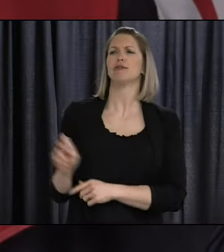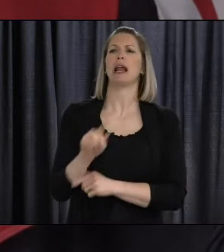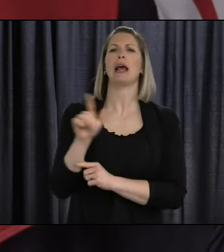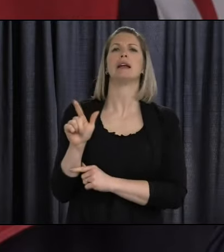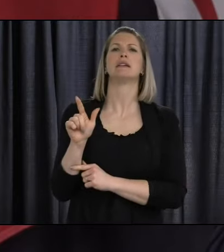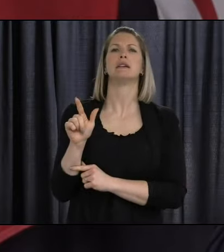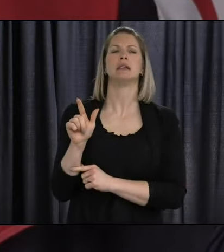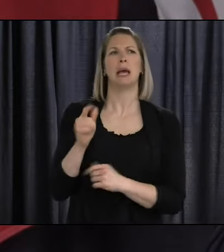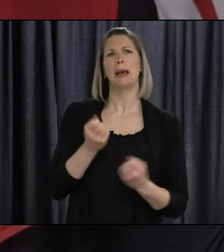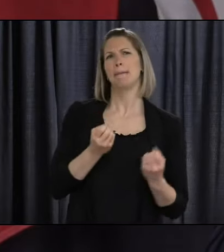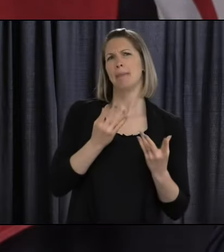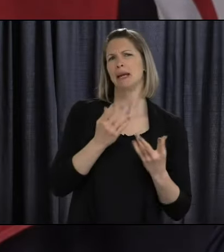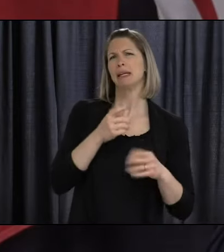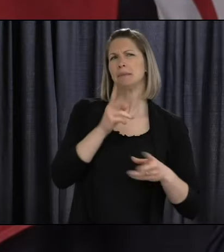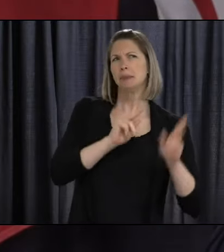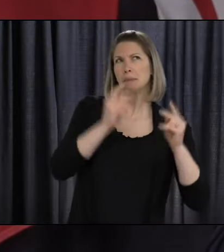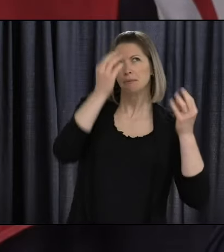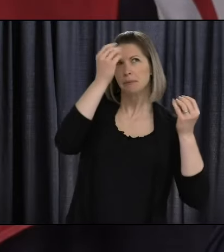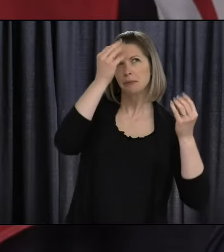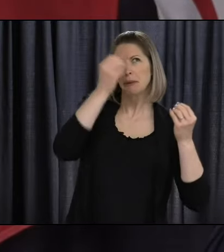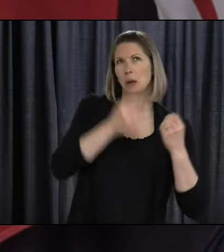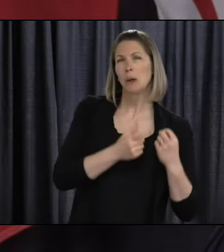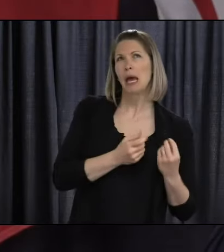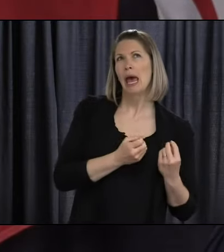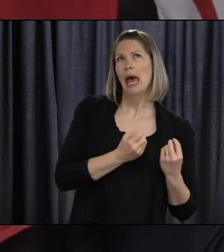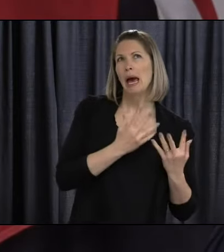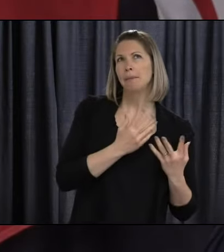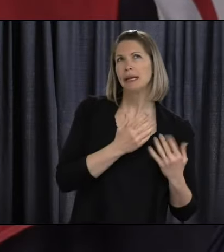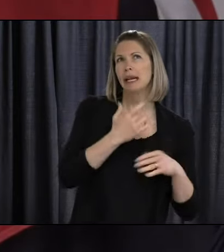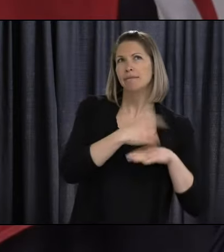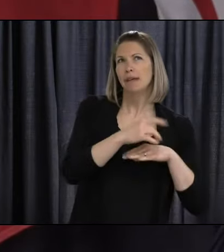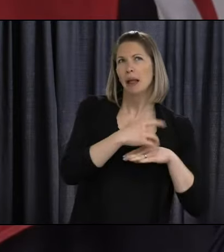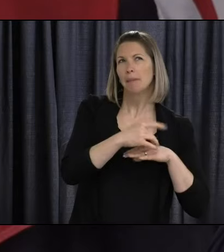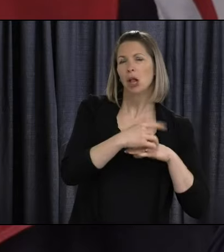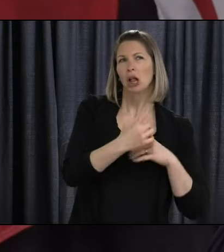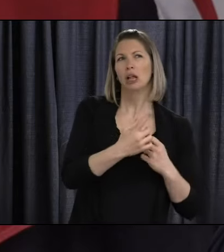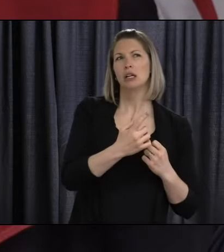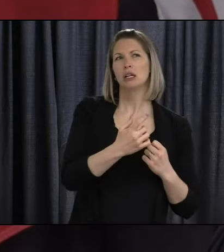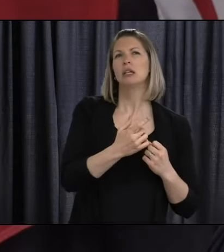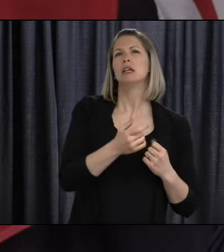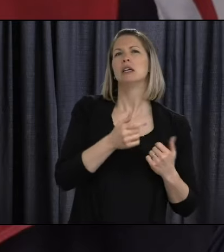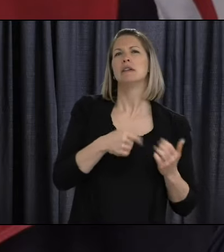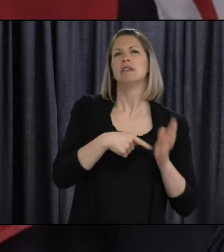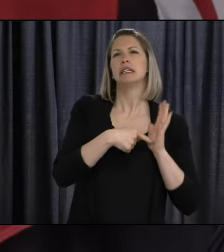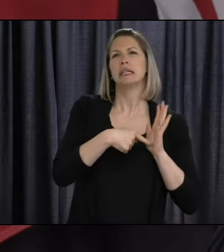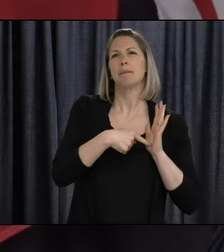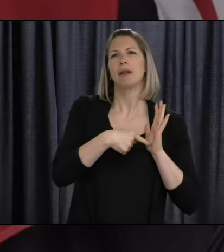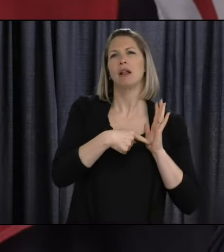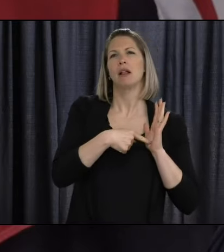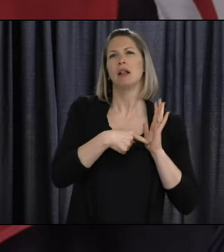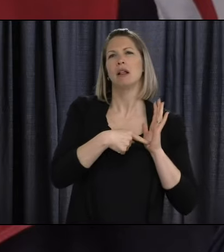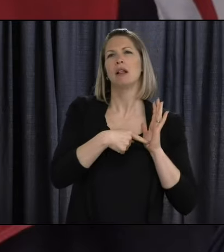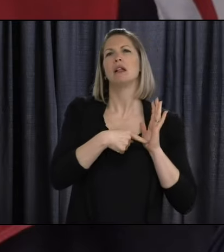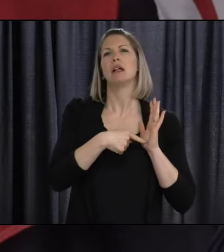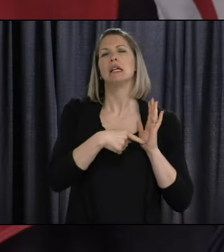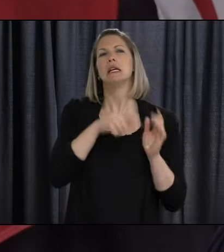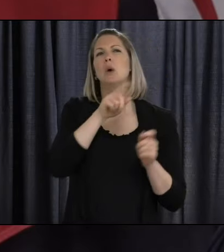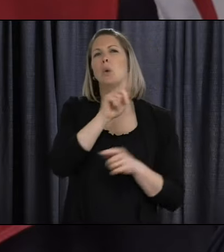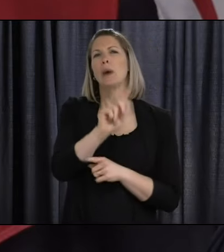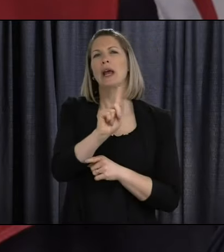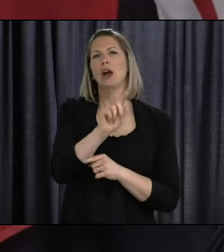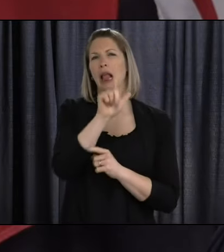important information for the people that reside there. There's a group of, and what I'm talking about here would be around mental health capacity. And just